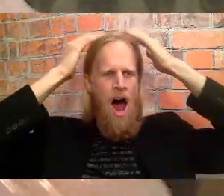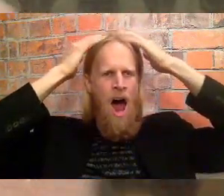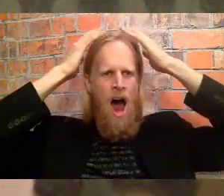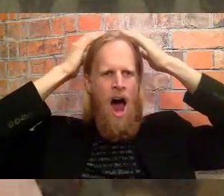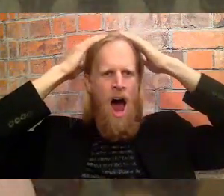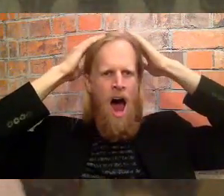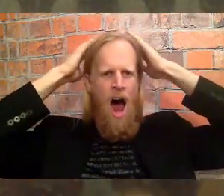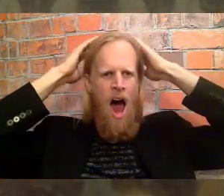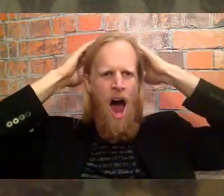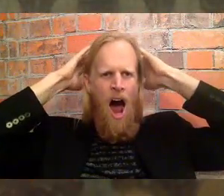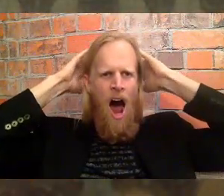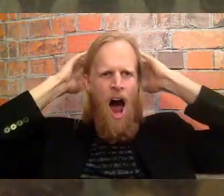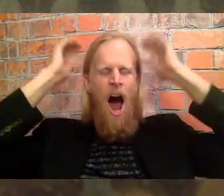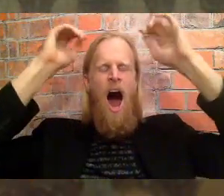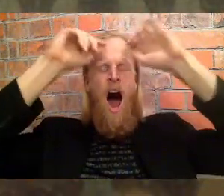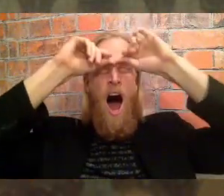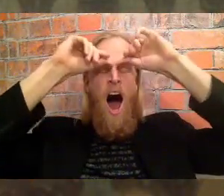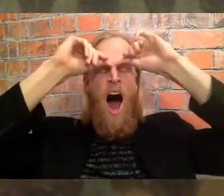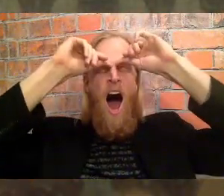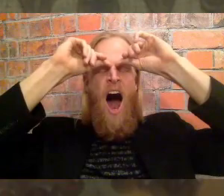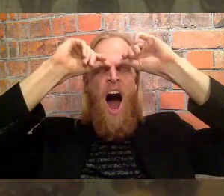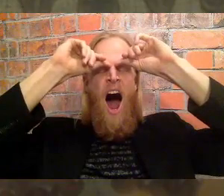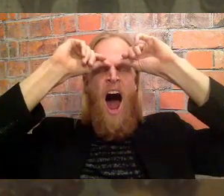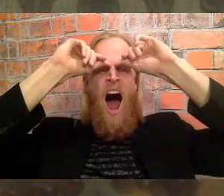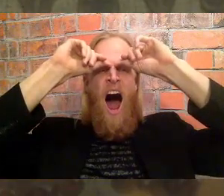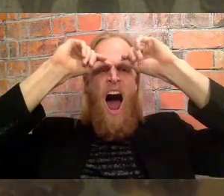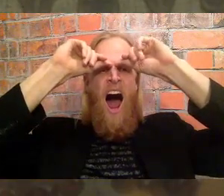Tapping the eyebrows. It's easier not to know.